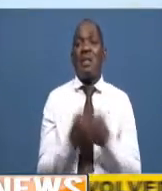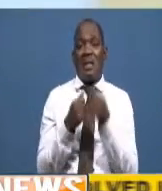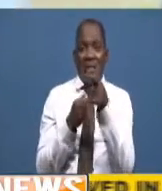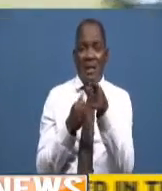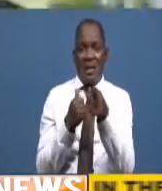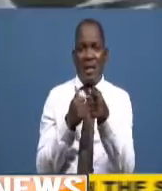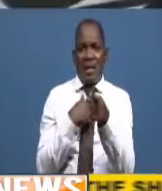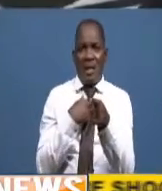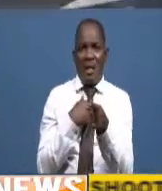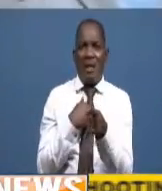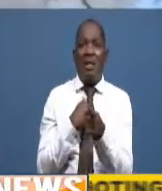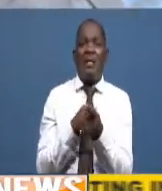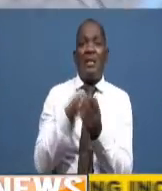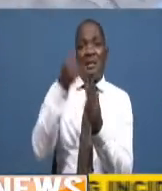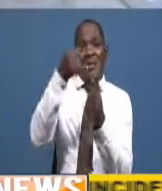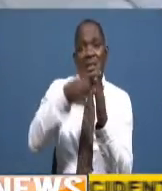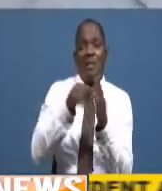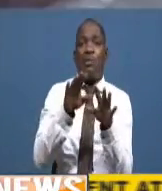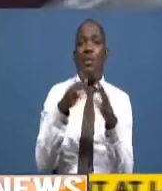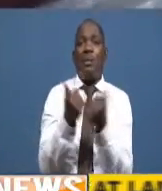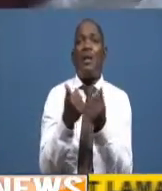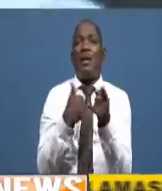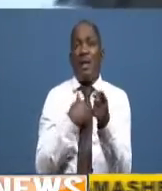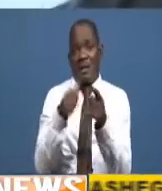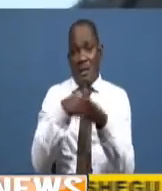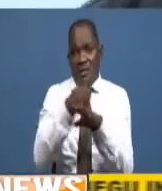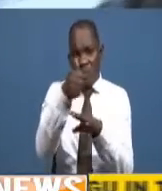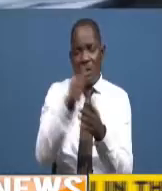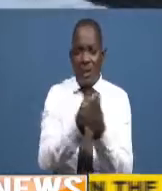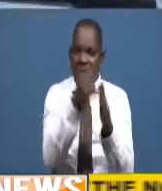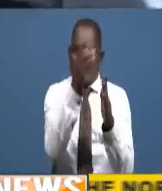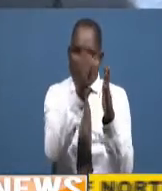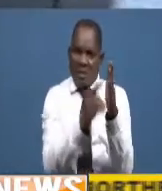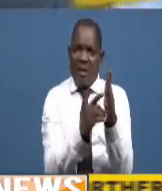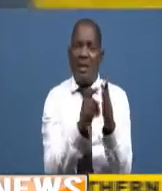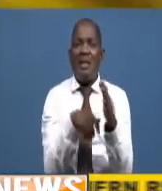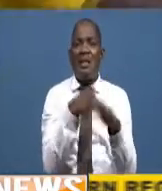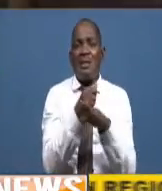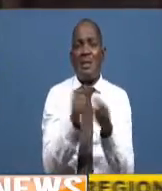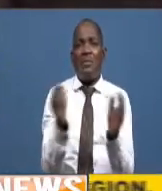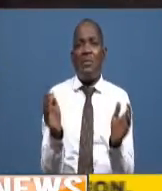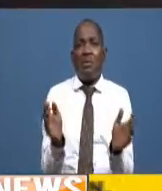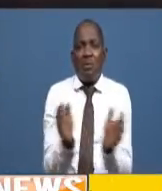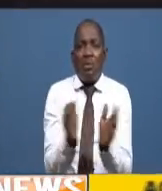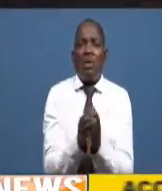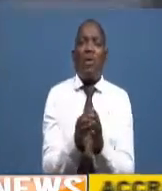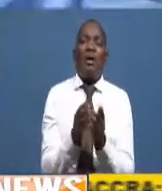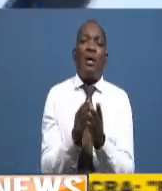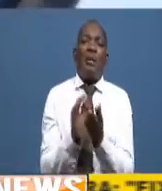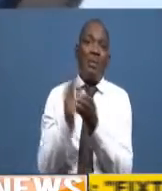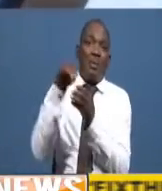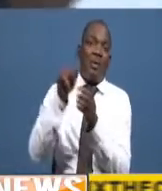of Clockwork, a sports clothing company, a graphic designer, founder of Sniper Basketball Academy, and